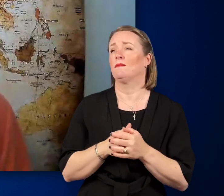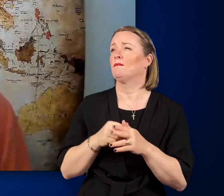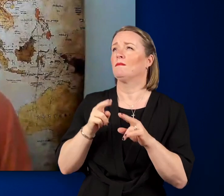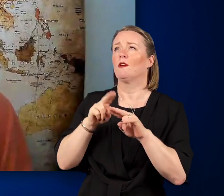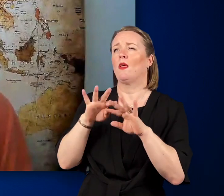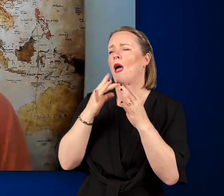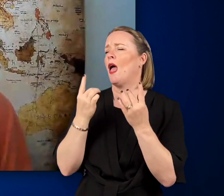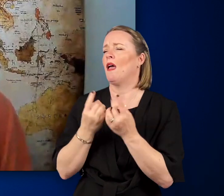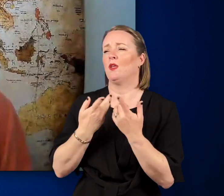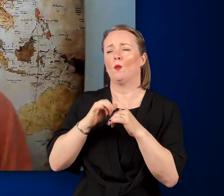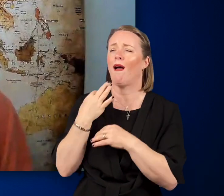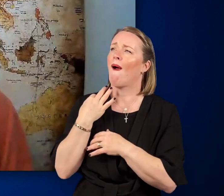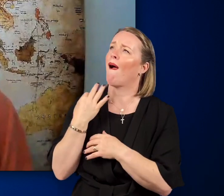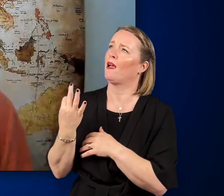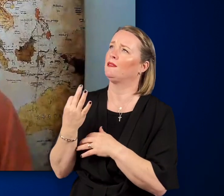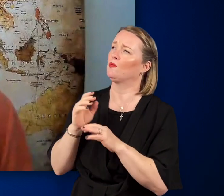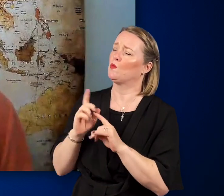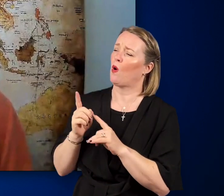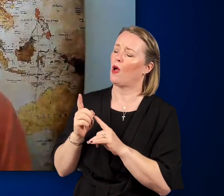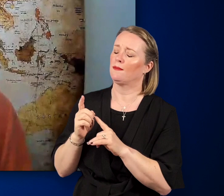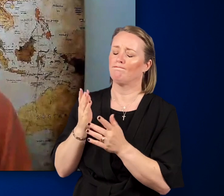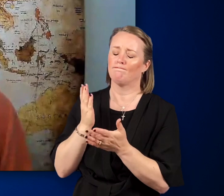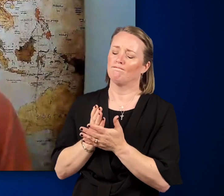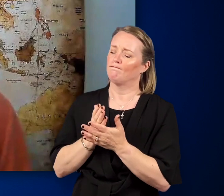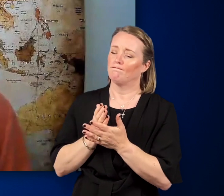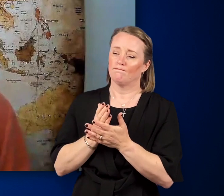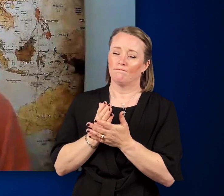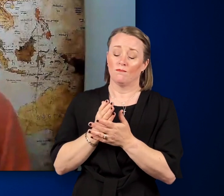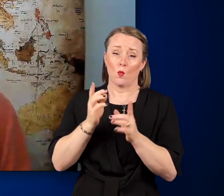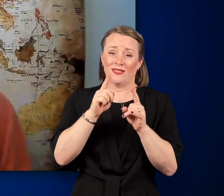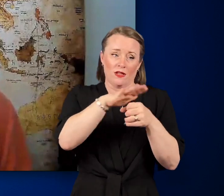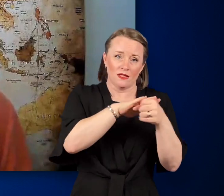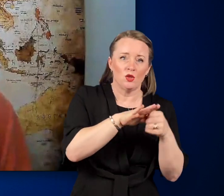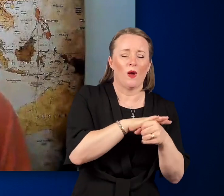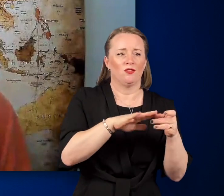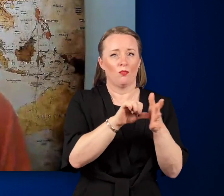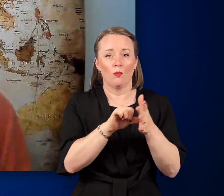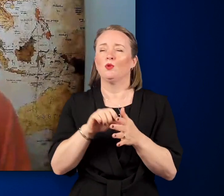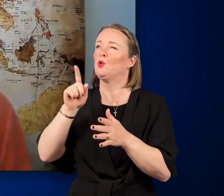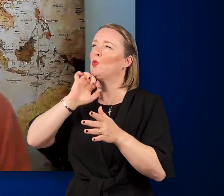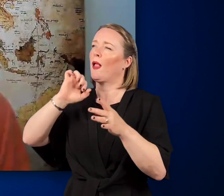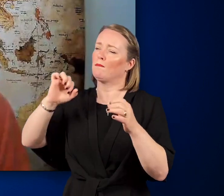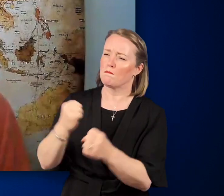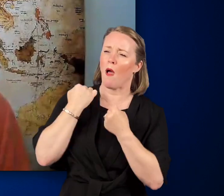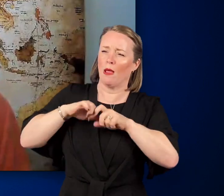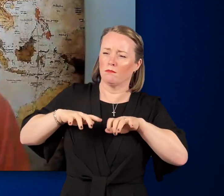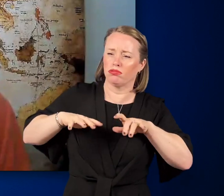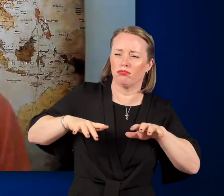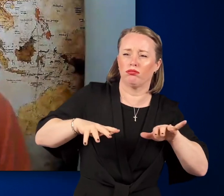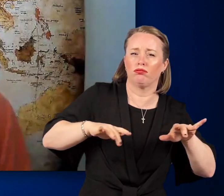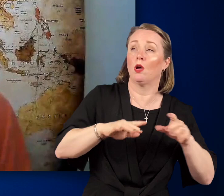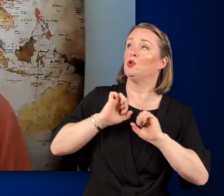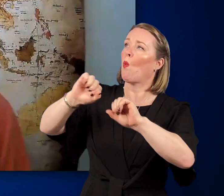we ask that despite what is going on, that you would move powerfully and that your gospel